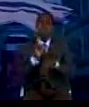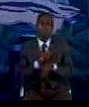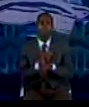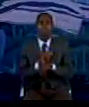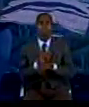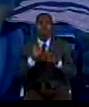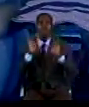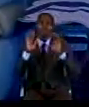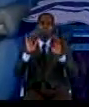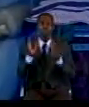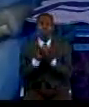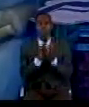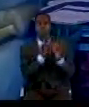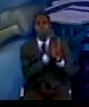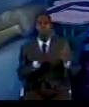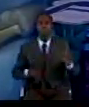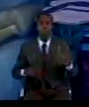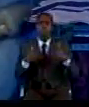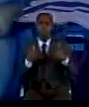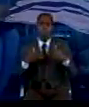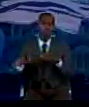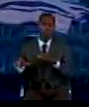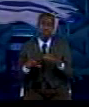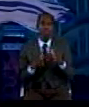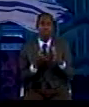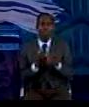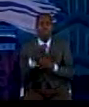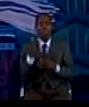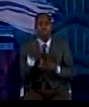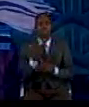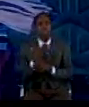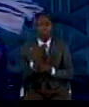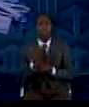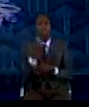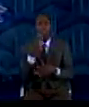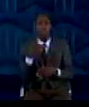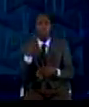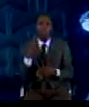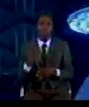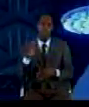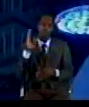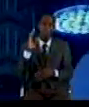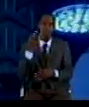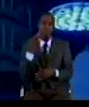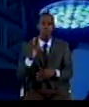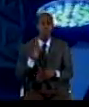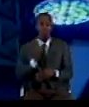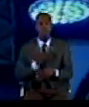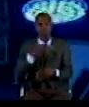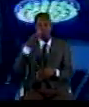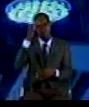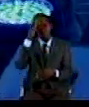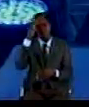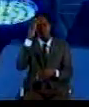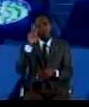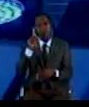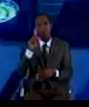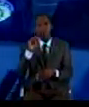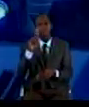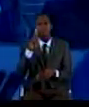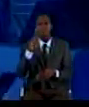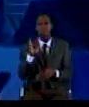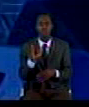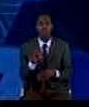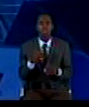Lord himself has done through the hands of the ministry of our Father, W.F. Kumuyi, is just,